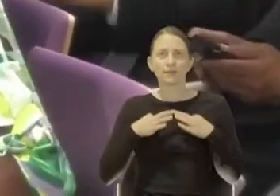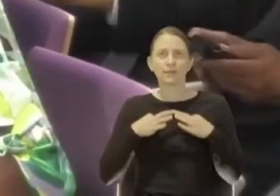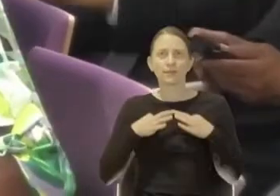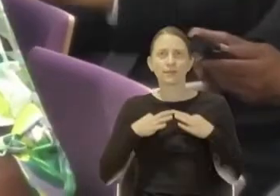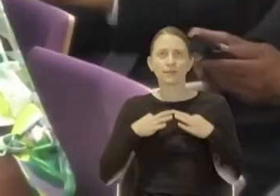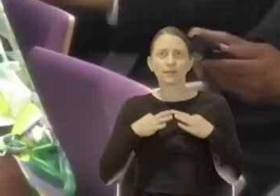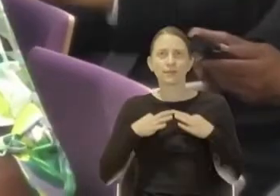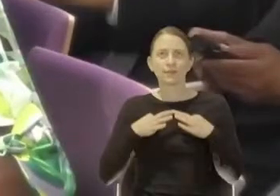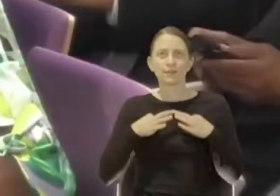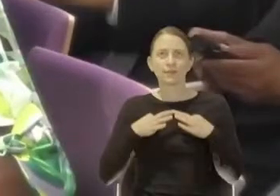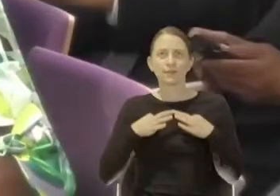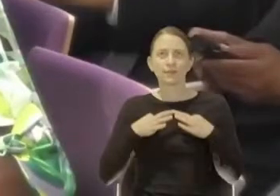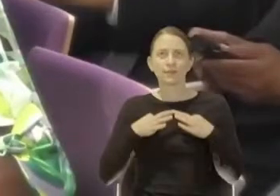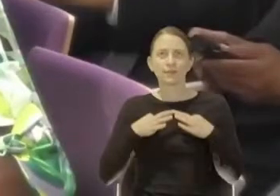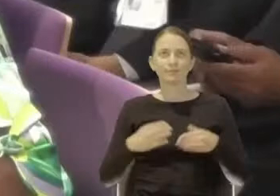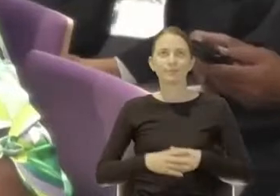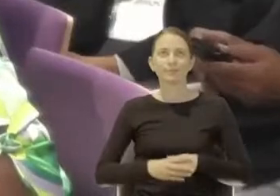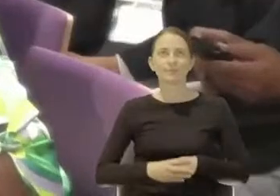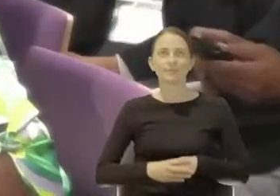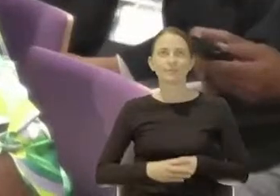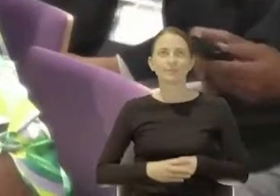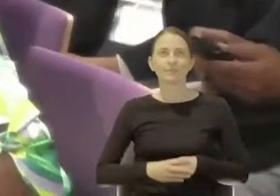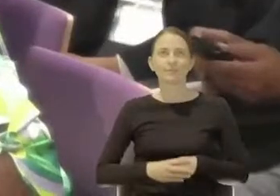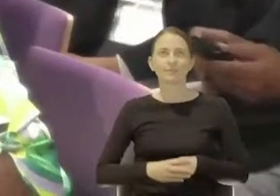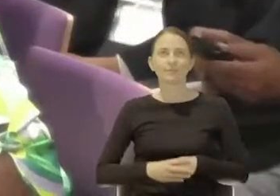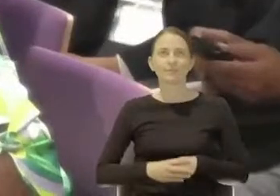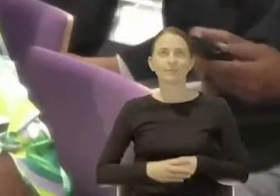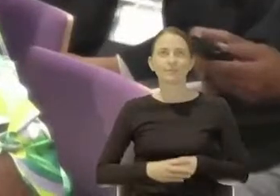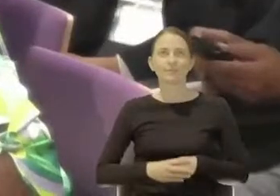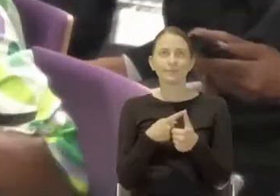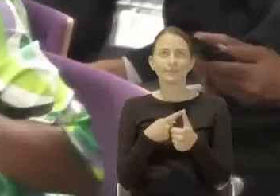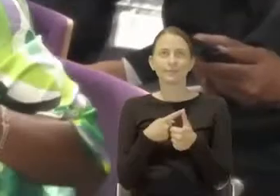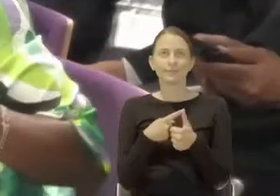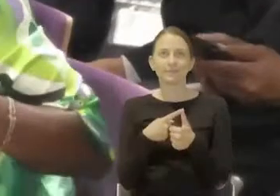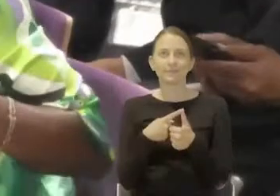I'd like to first draw your attention to a few housekeeping rules.